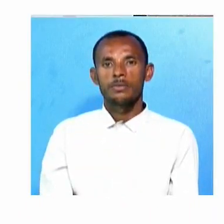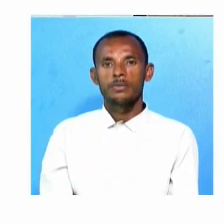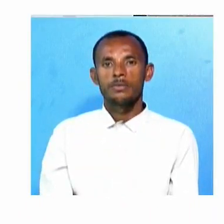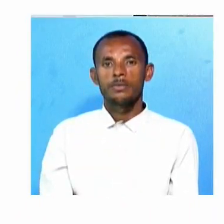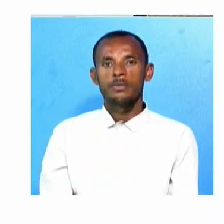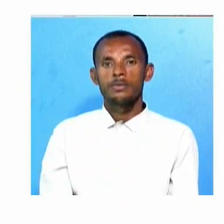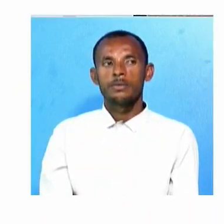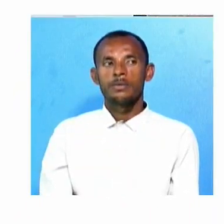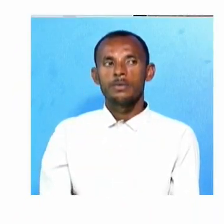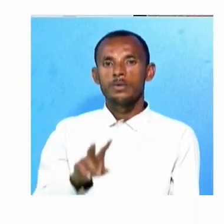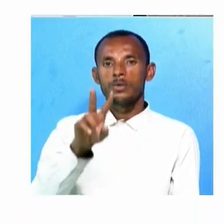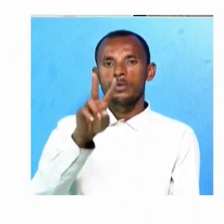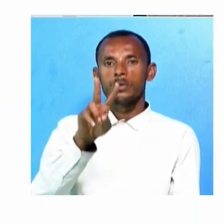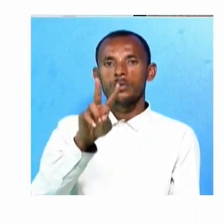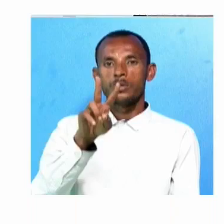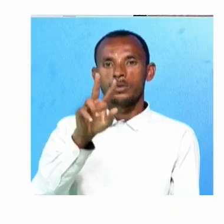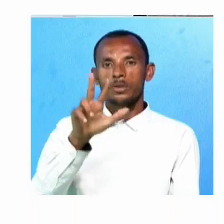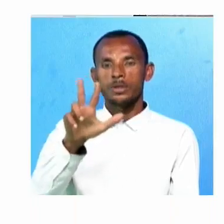2, 3